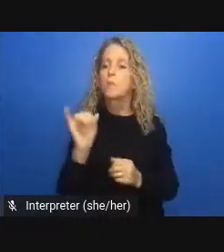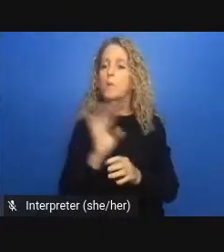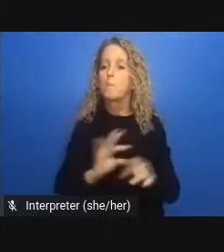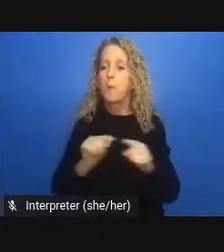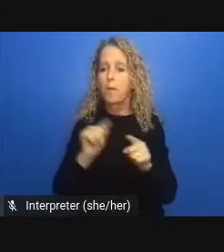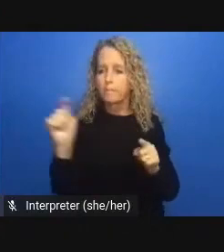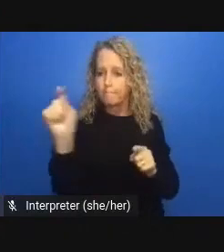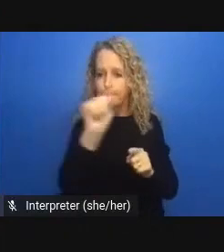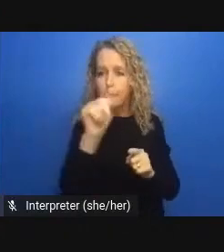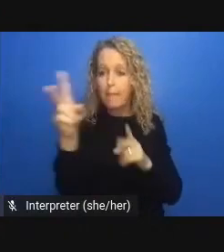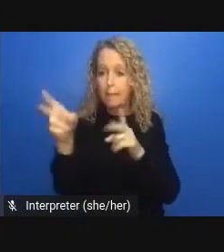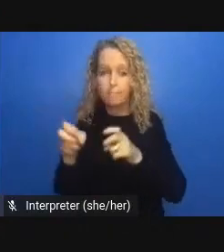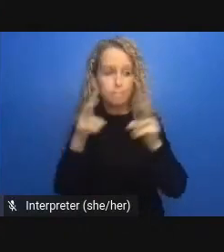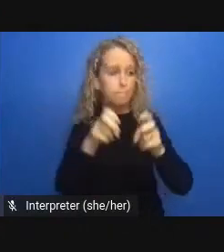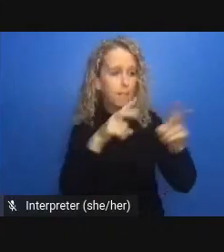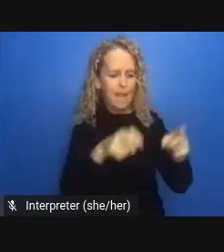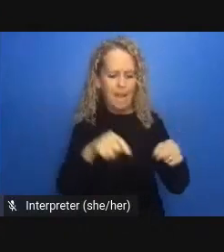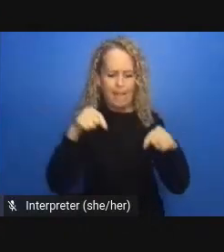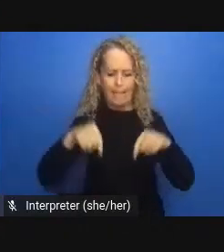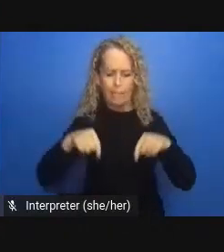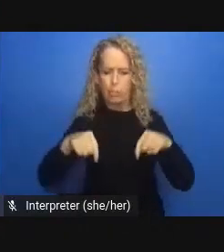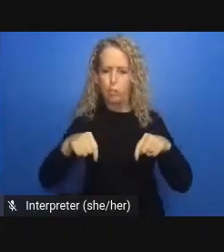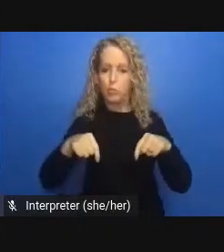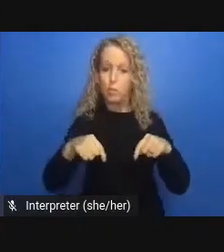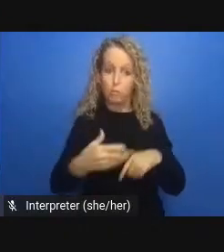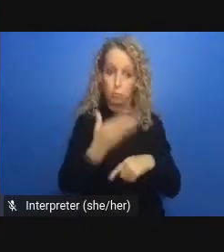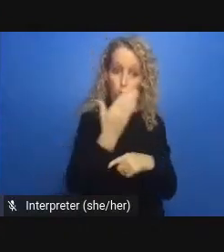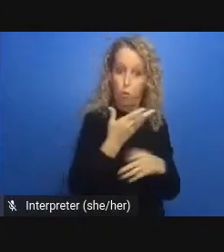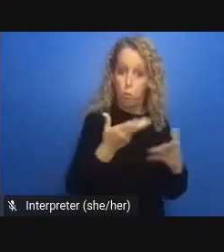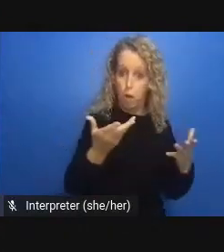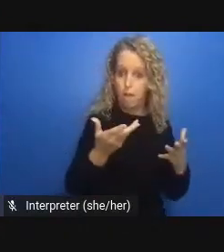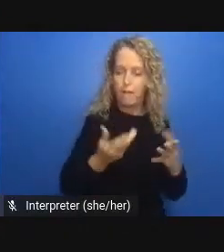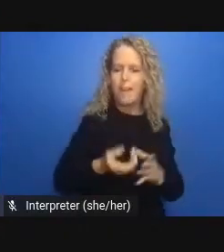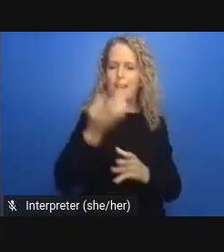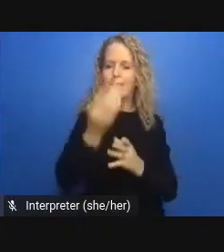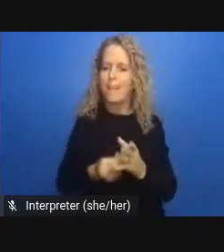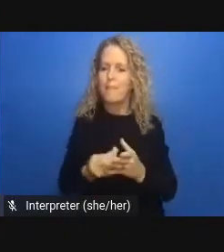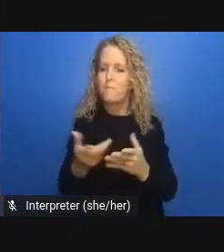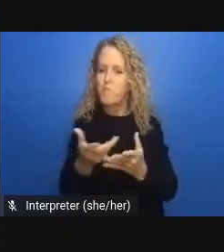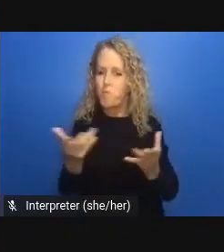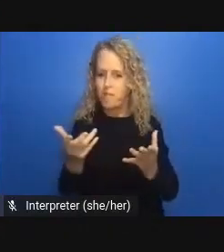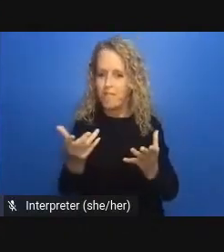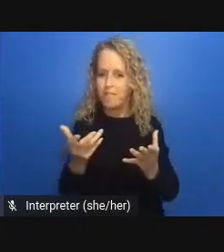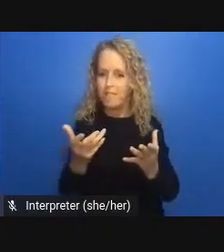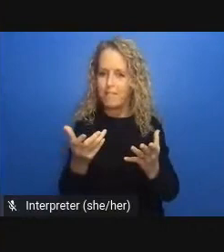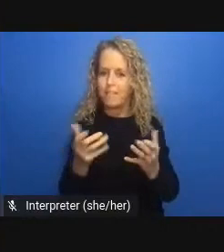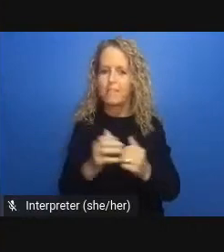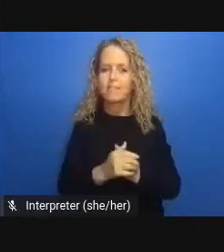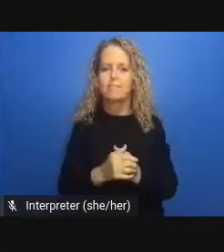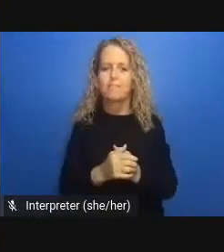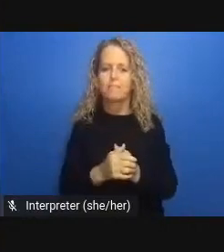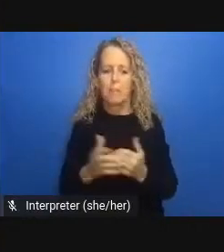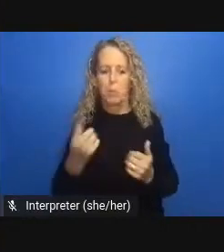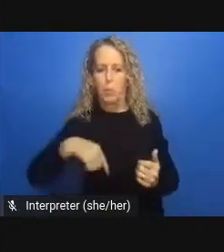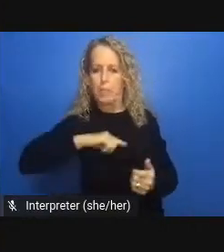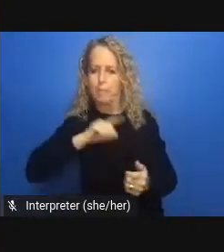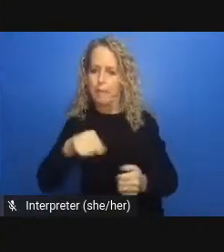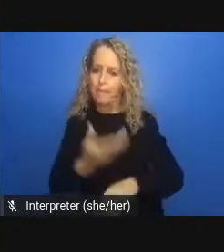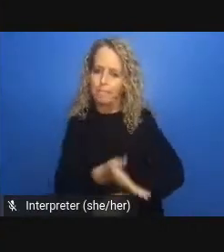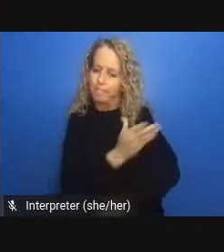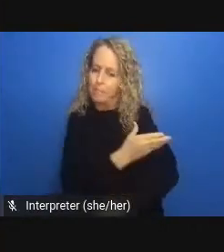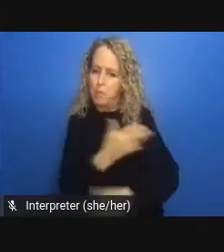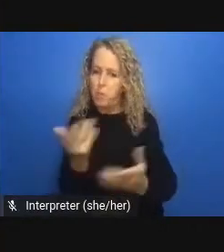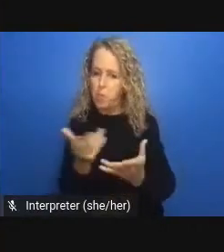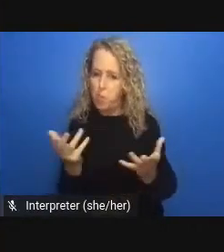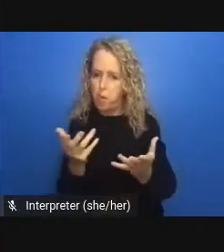So what is Nova Scotia doing well when we compare them to these best practices, and what does Nova Scotia need to do better when